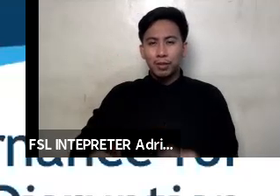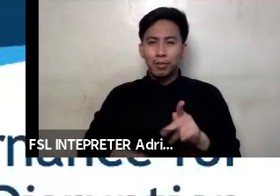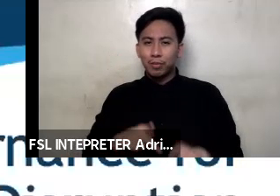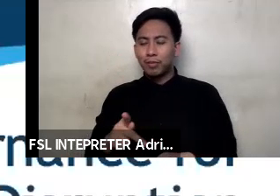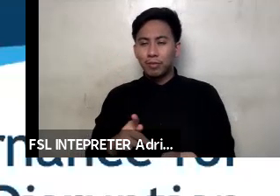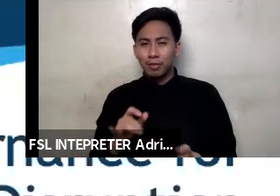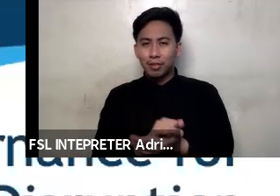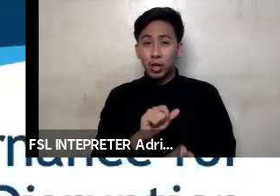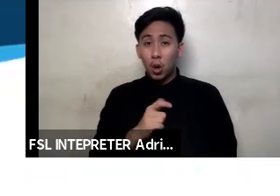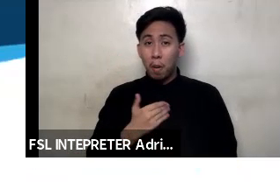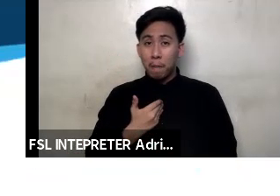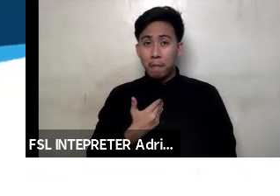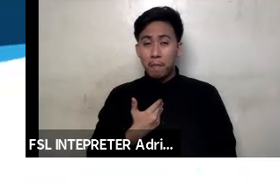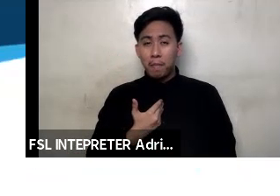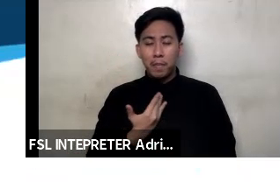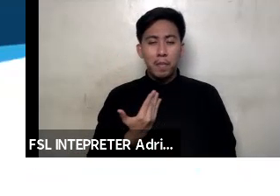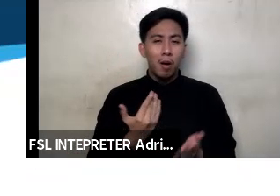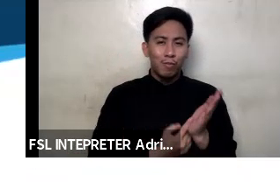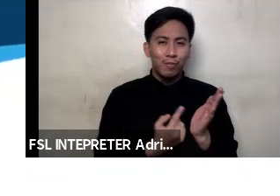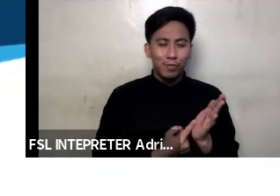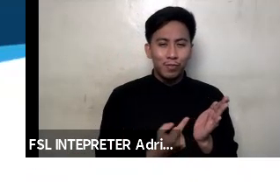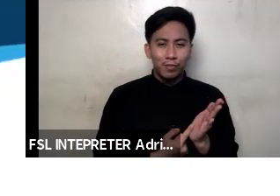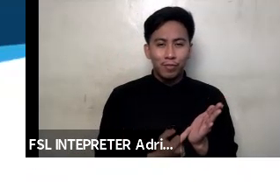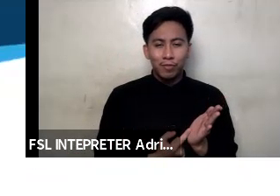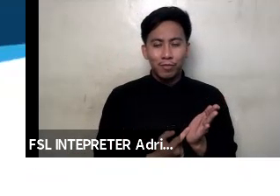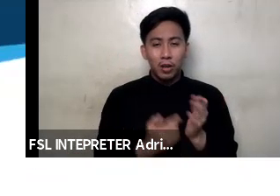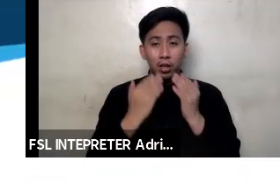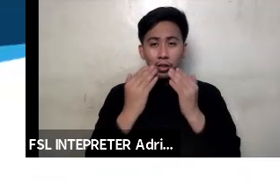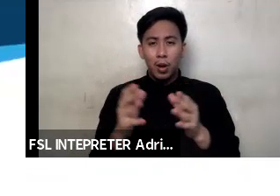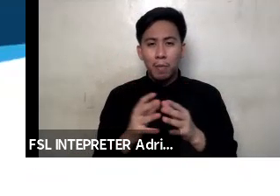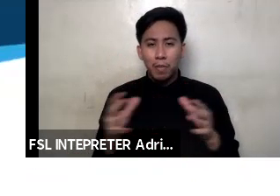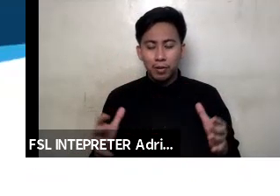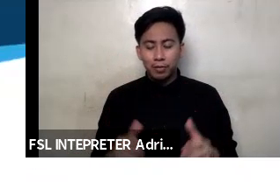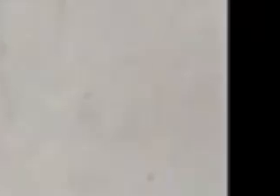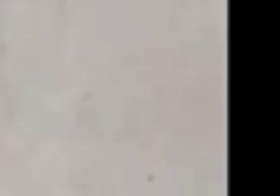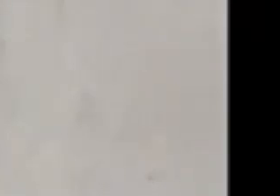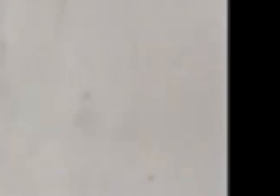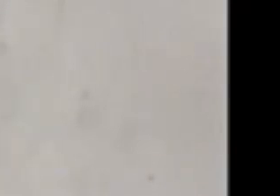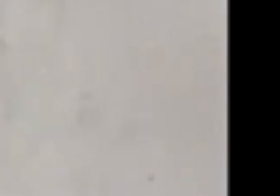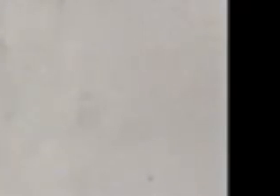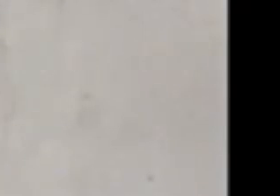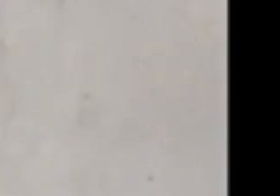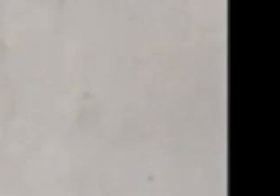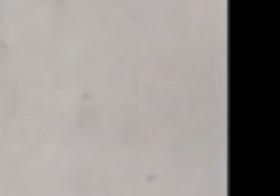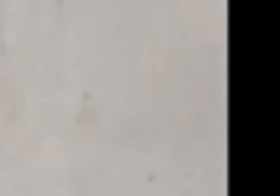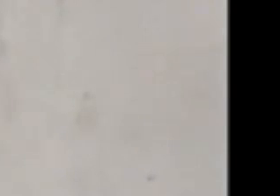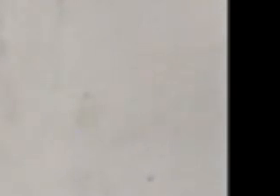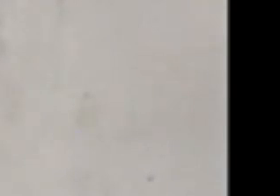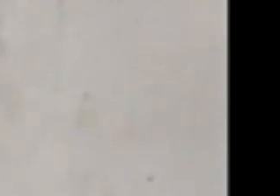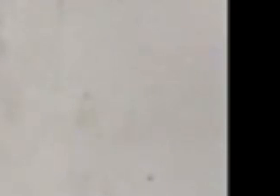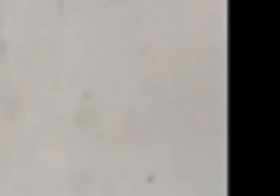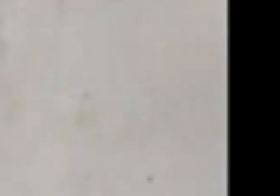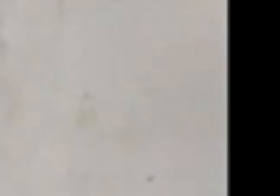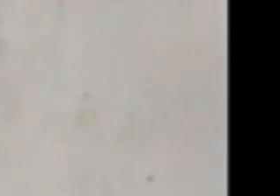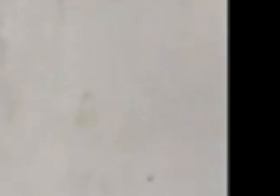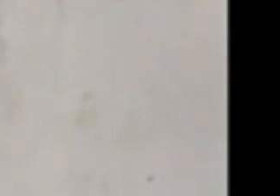the presentation, Dr. Tony and Dr. Marlene. Thank you very much. Thank you very much, Austere,